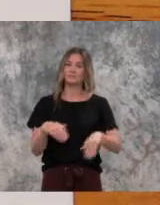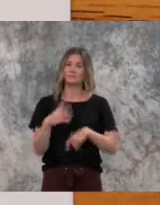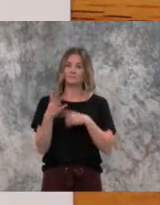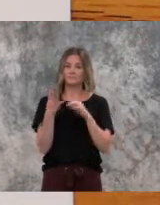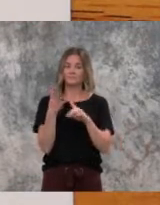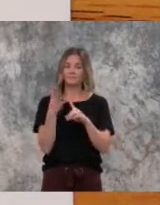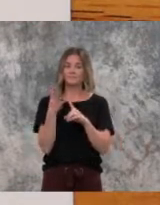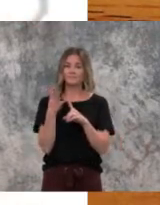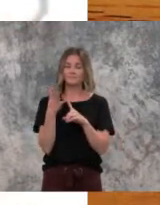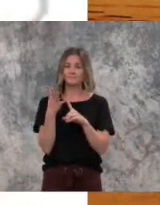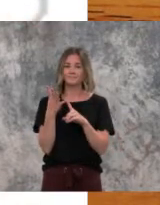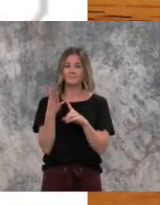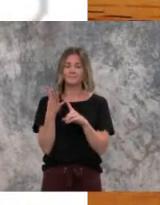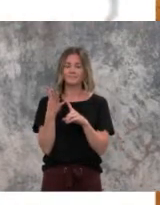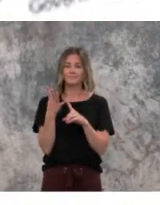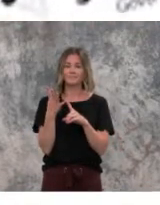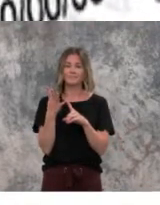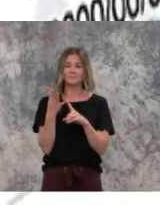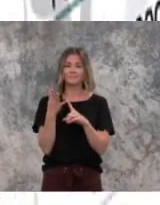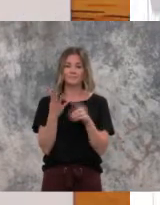identification for your children,